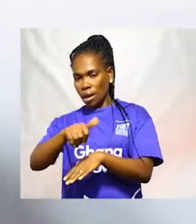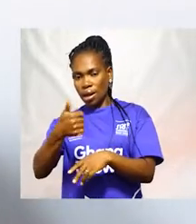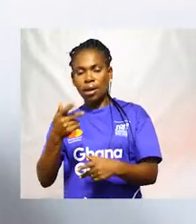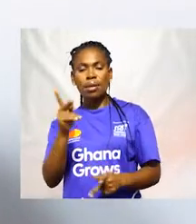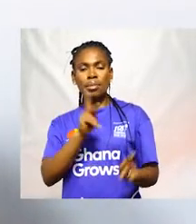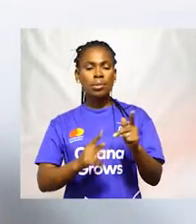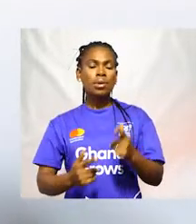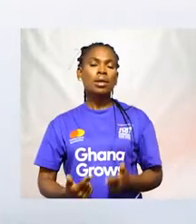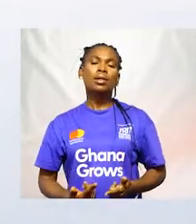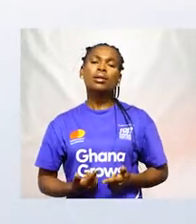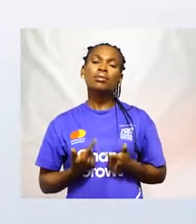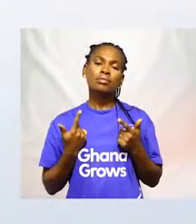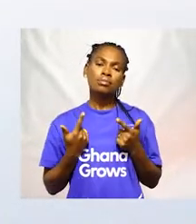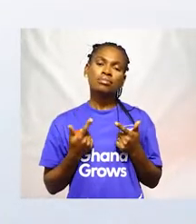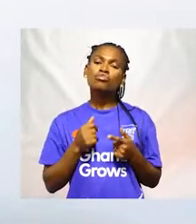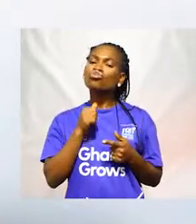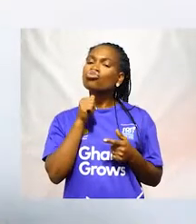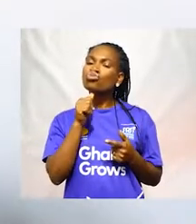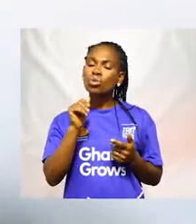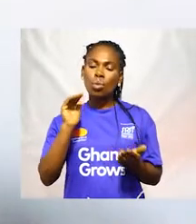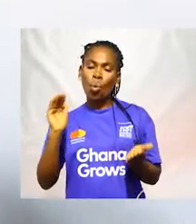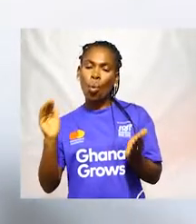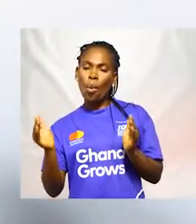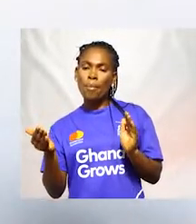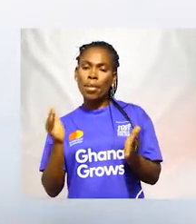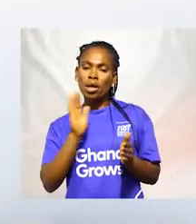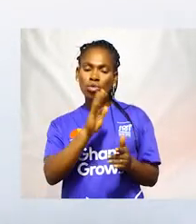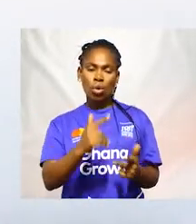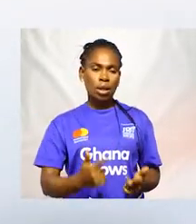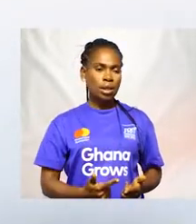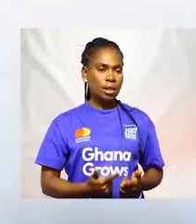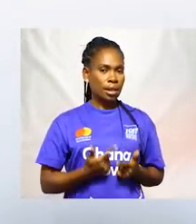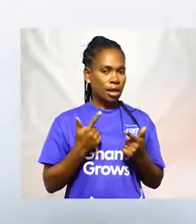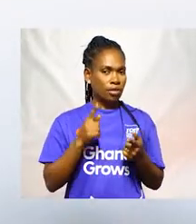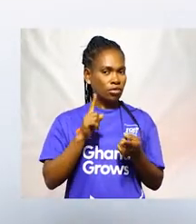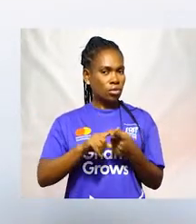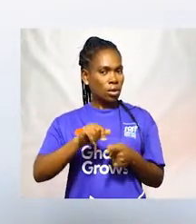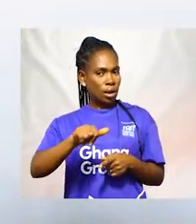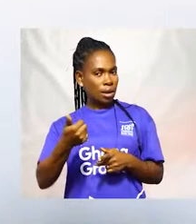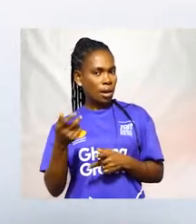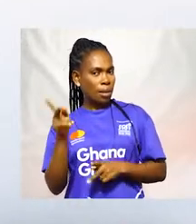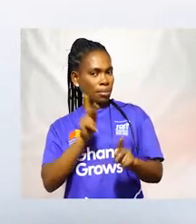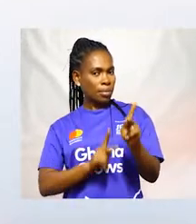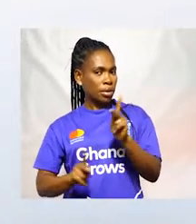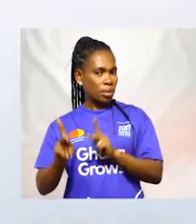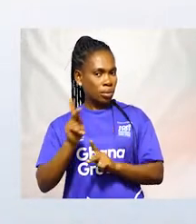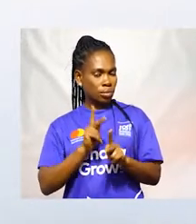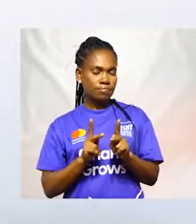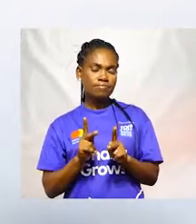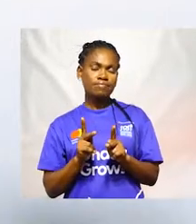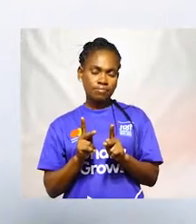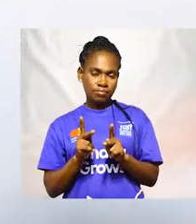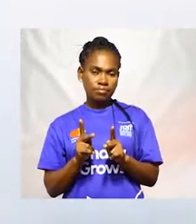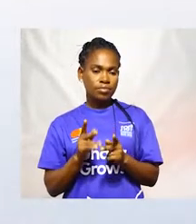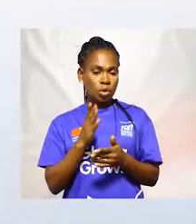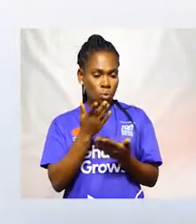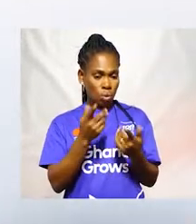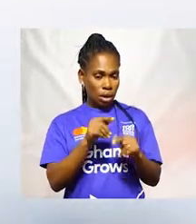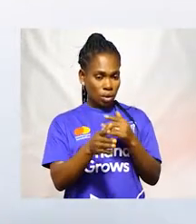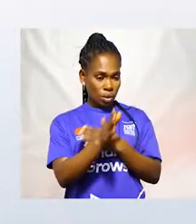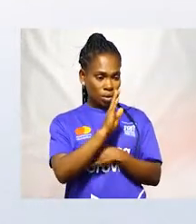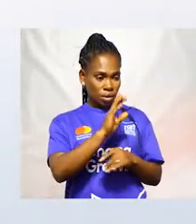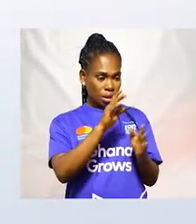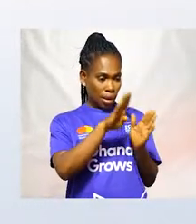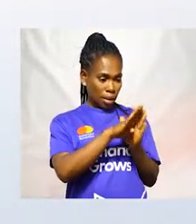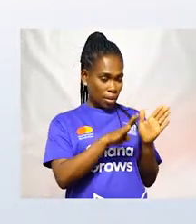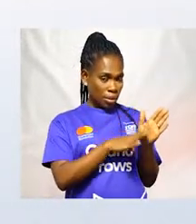not compare our lives. When he was given the talents, scripture says he gave some five, he gave one two, and he